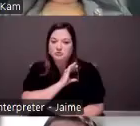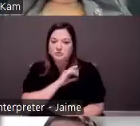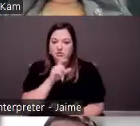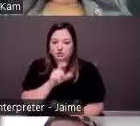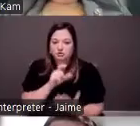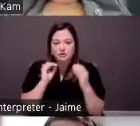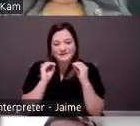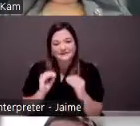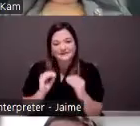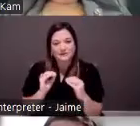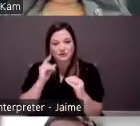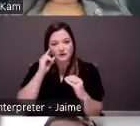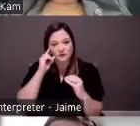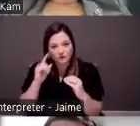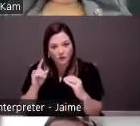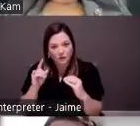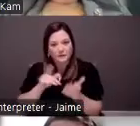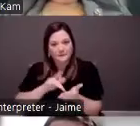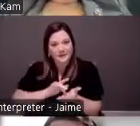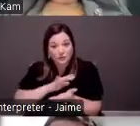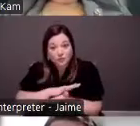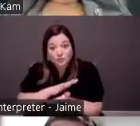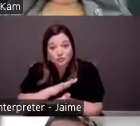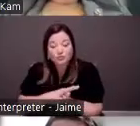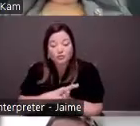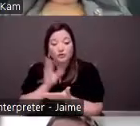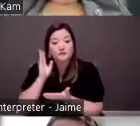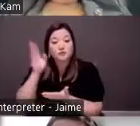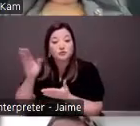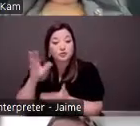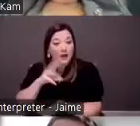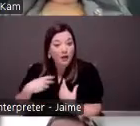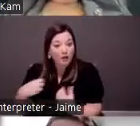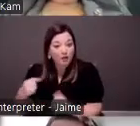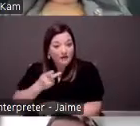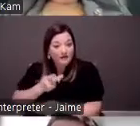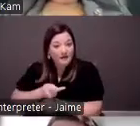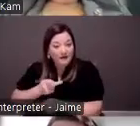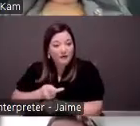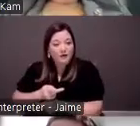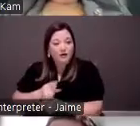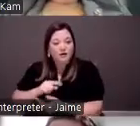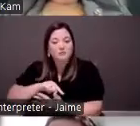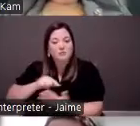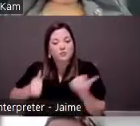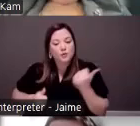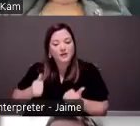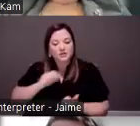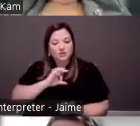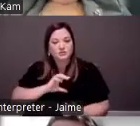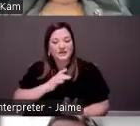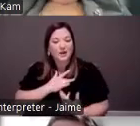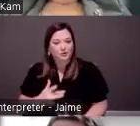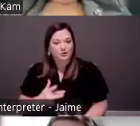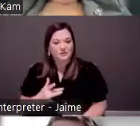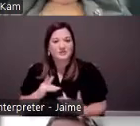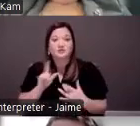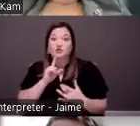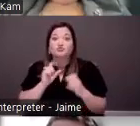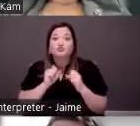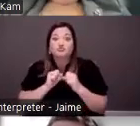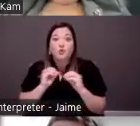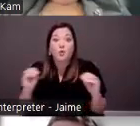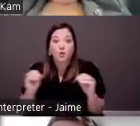future healthcare interactions should be, what characteristics would you think are so important that physicians, that patients